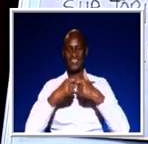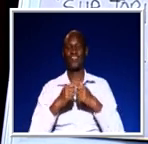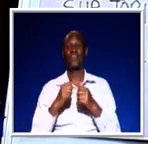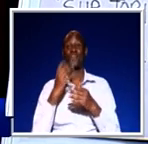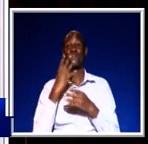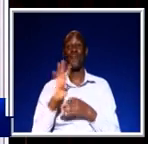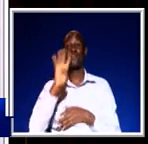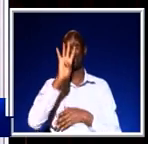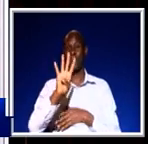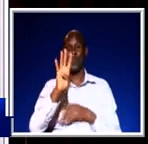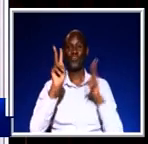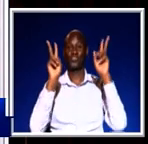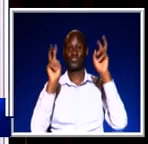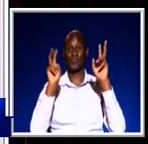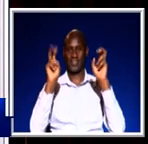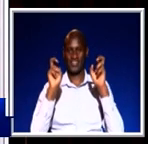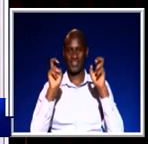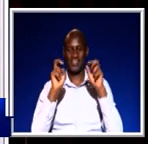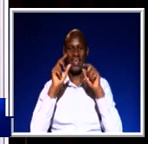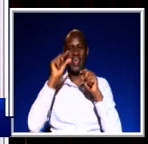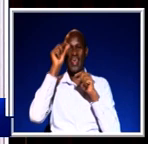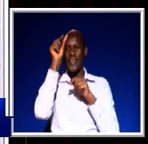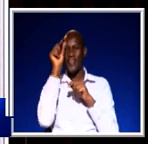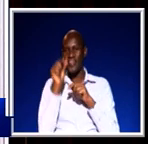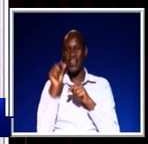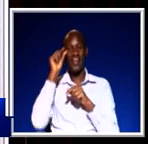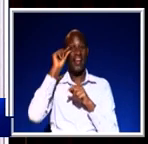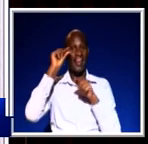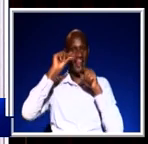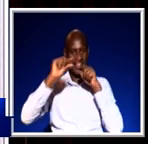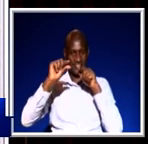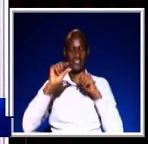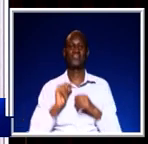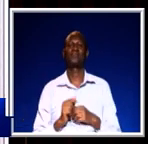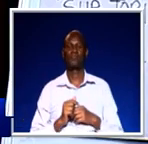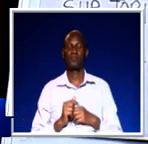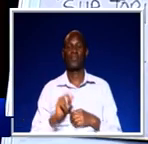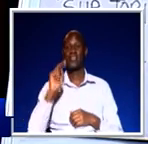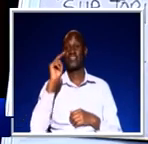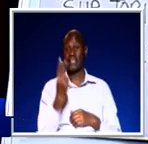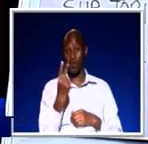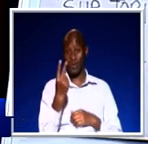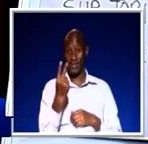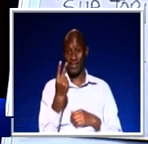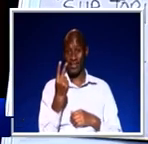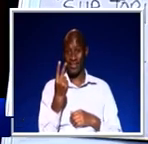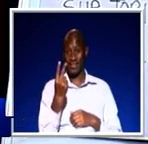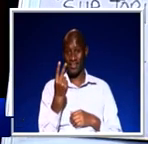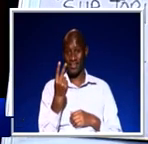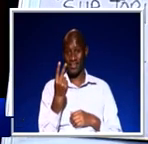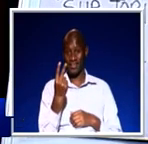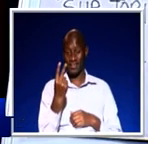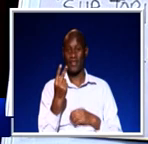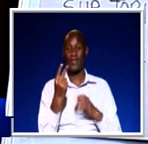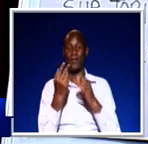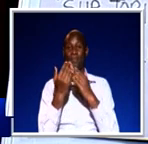Form 4 topic, thin lenses. This is our second lesson, and